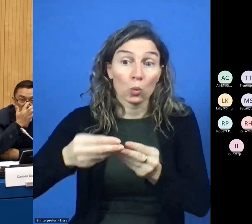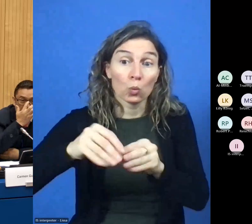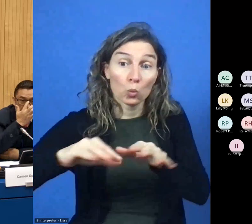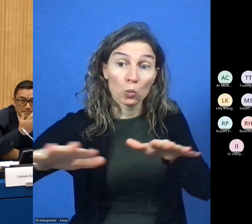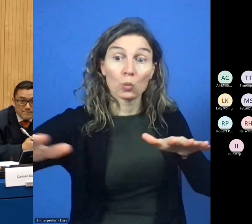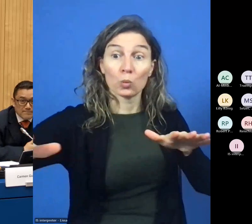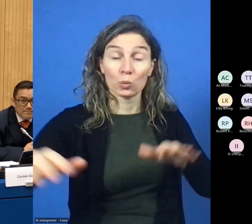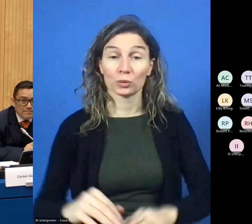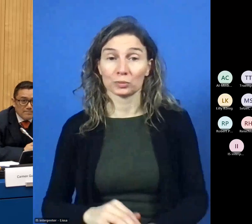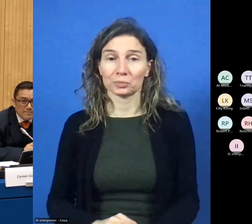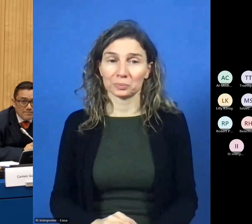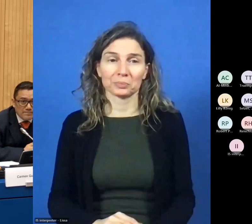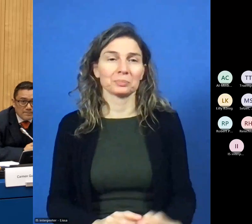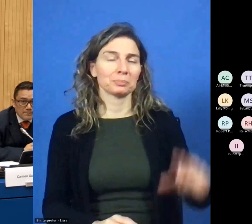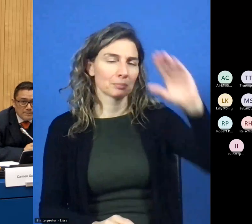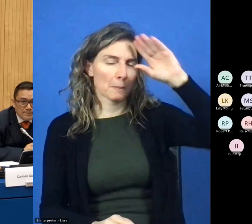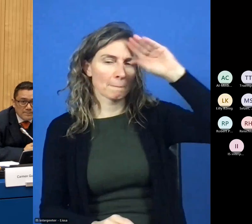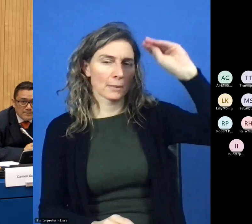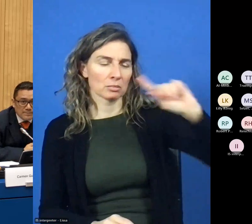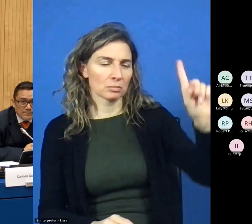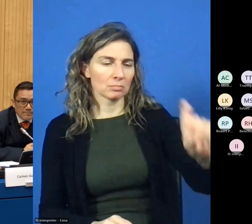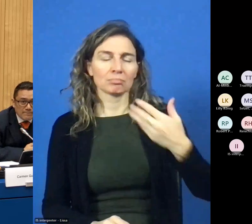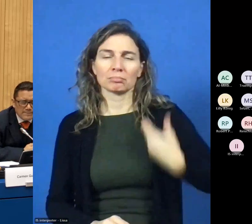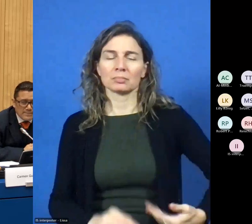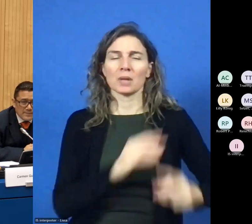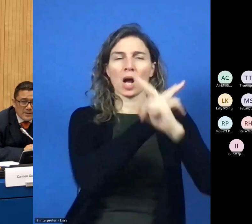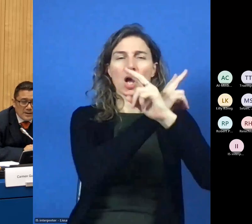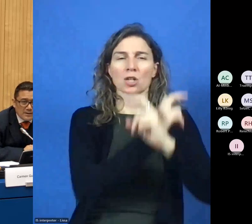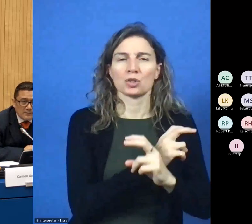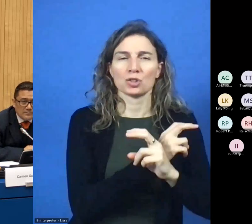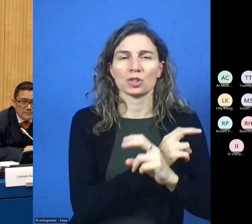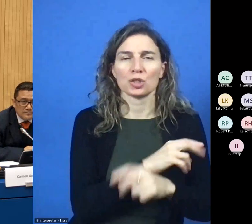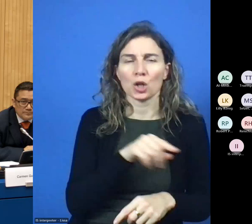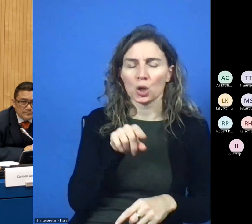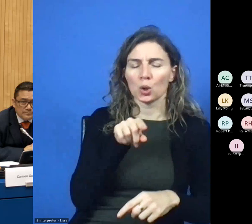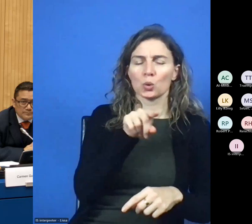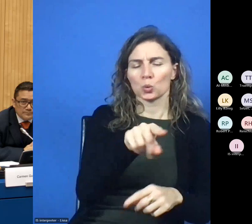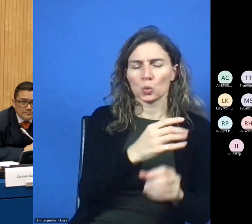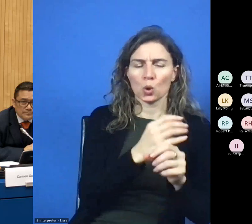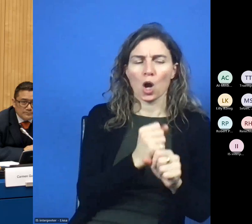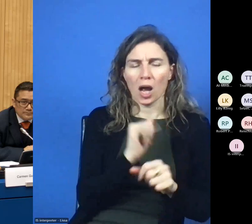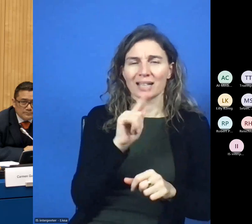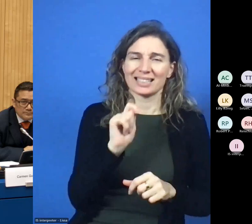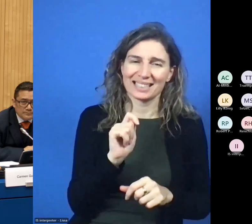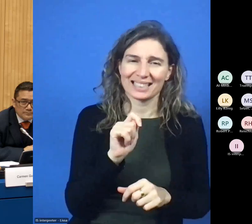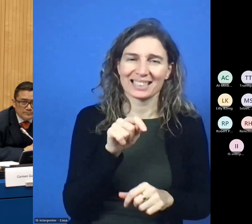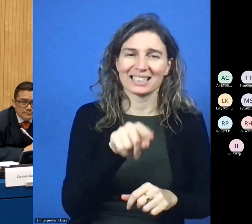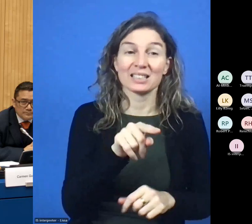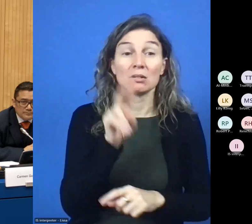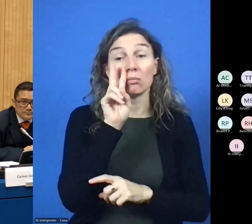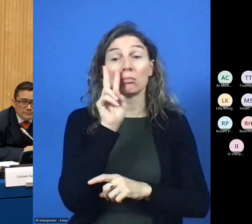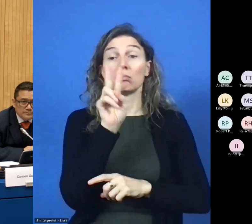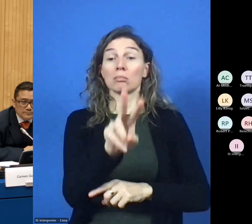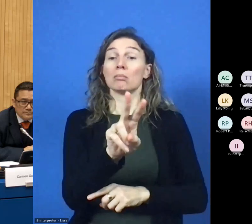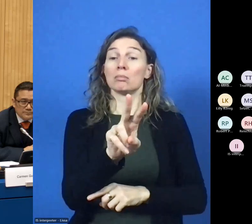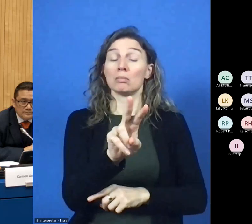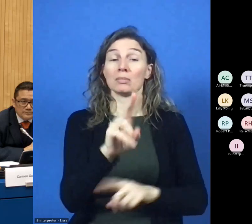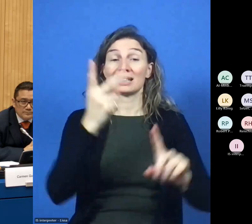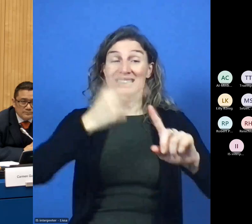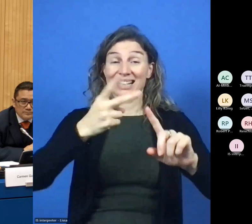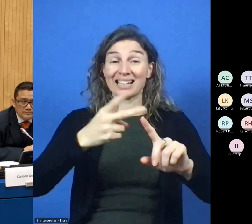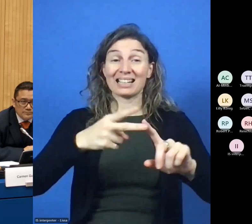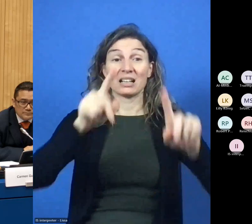please. Hello, my name is Philip Betzlinger from Austria, from You Got It. We enable language learning while watching TV using interactive subtitles and